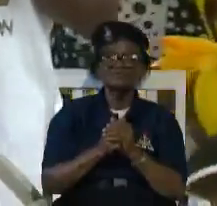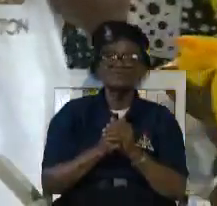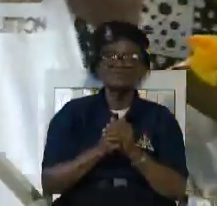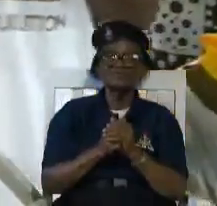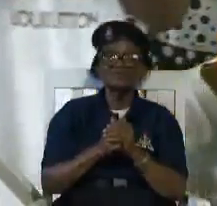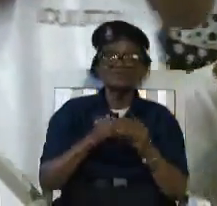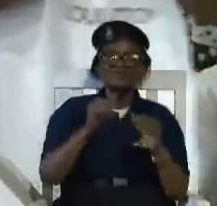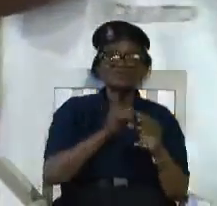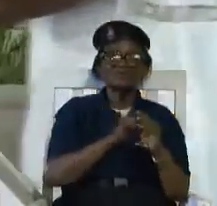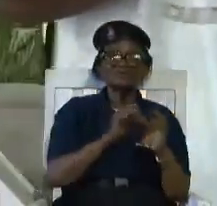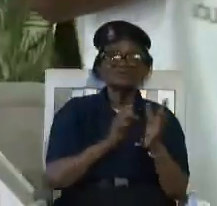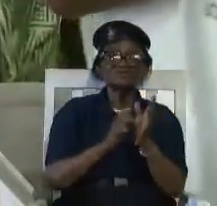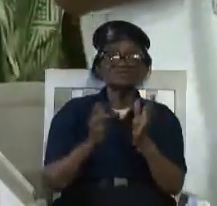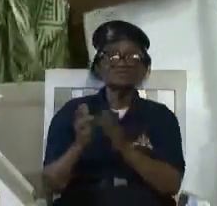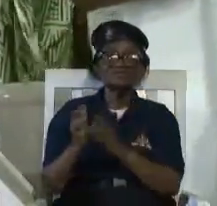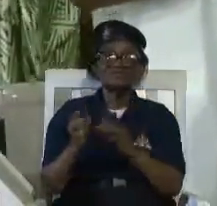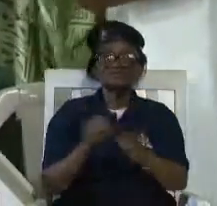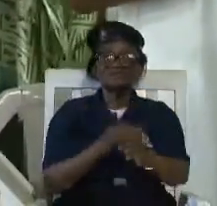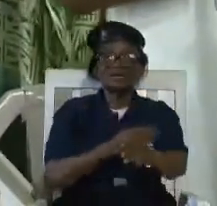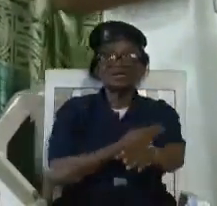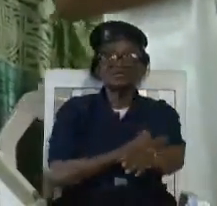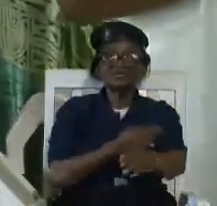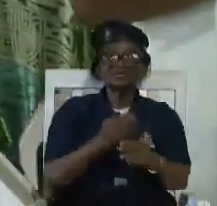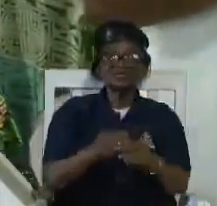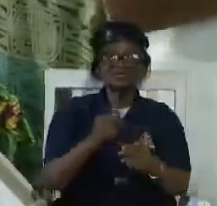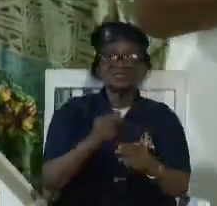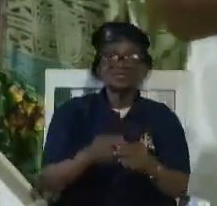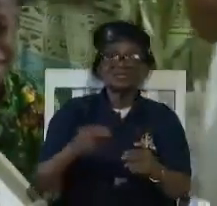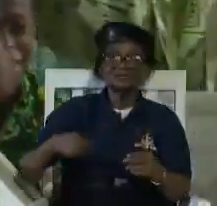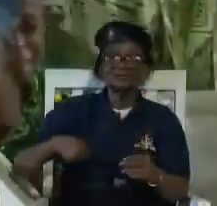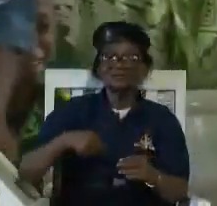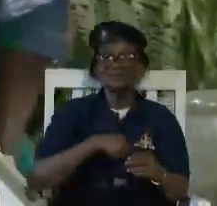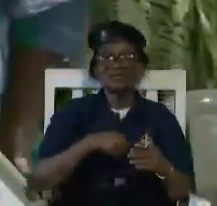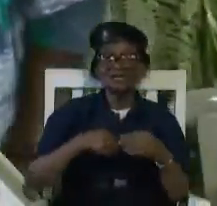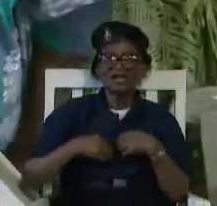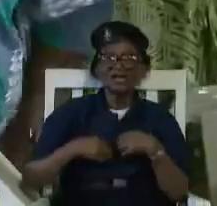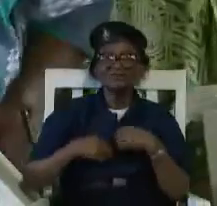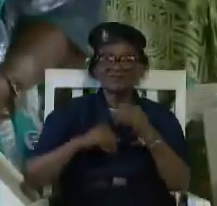In Jesus' mighty name, we have worshipped.